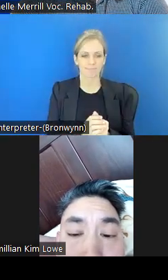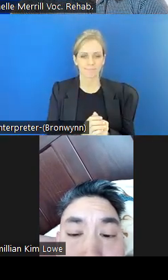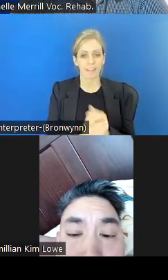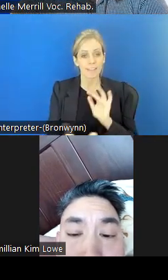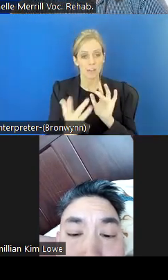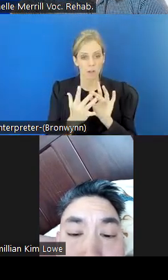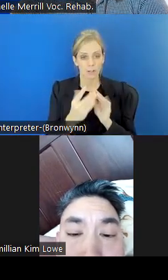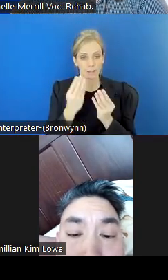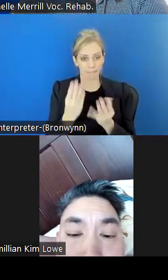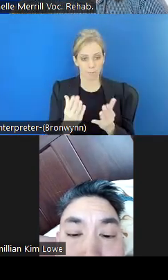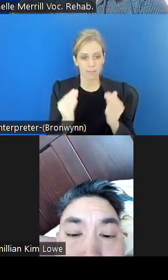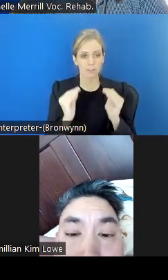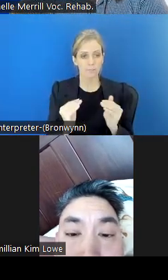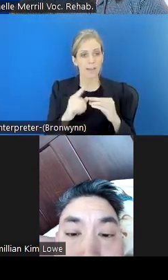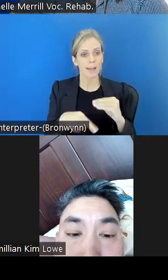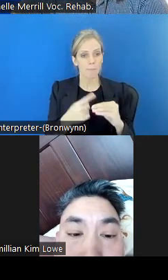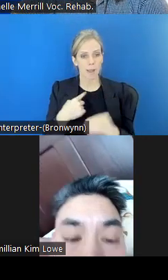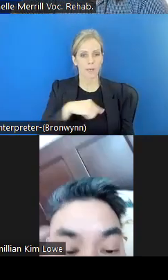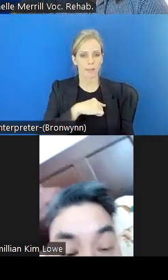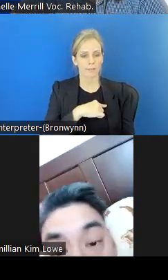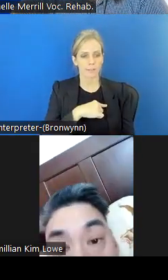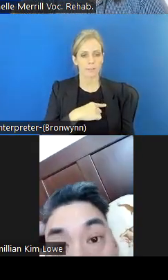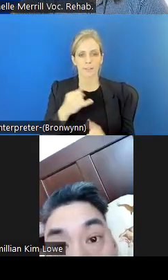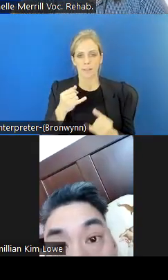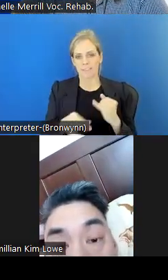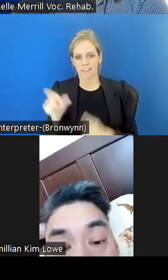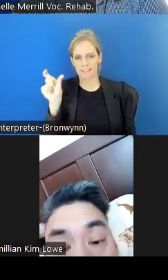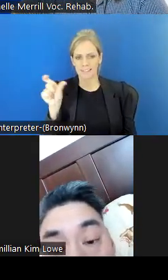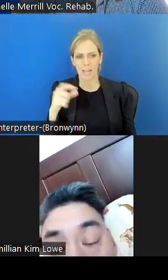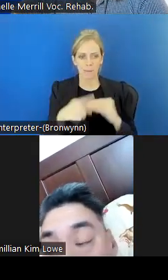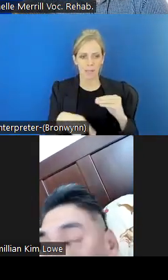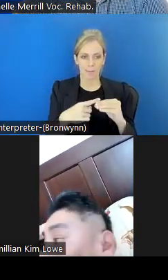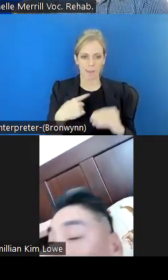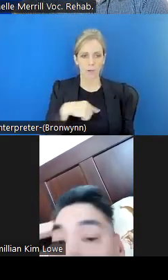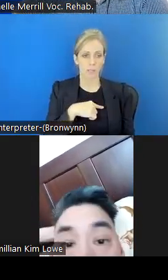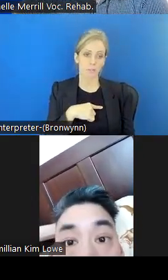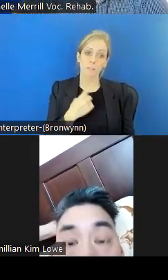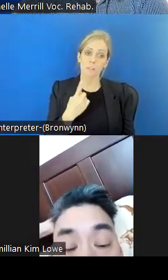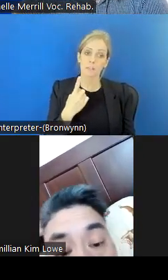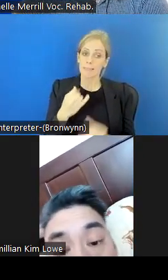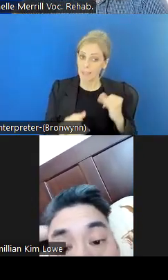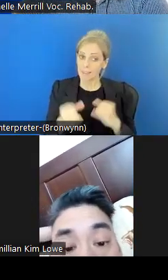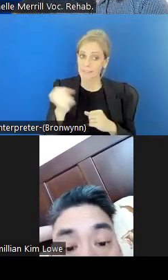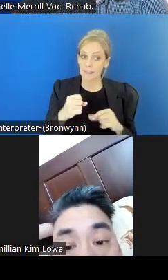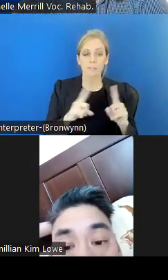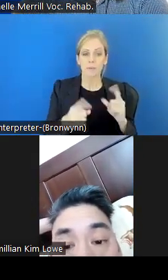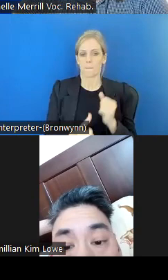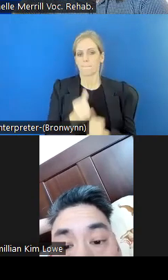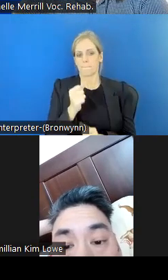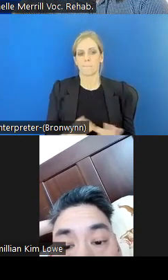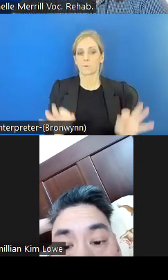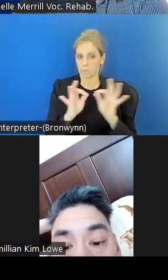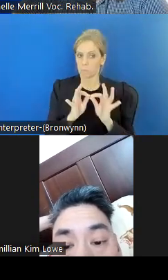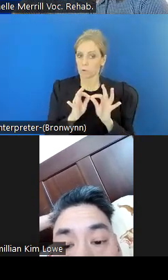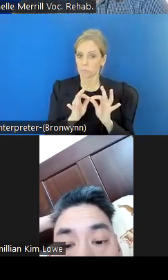And about us. About us is the last tab, but I would say that it's one of the most important tabs. We thought